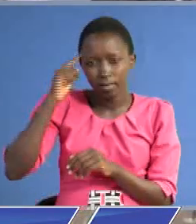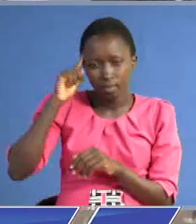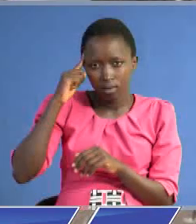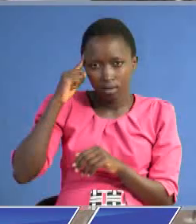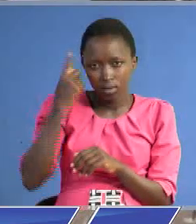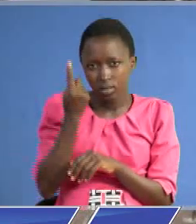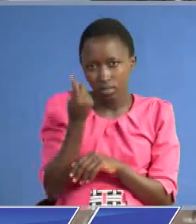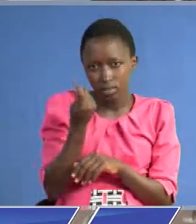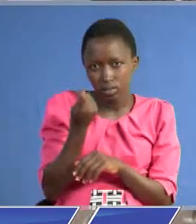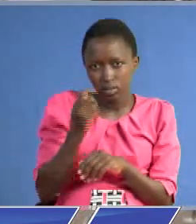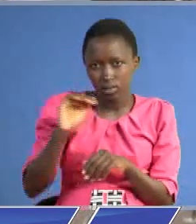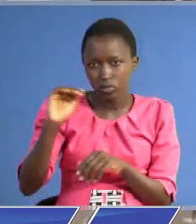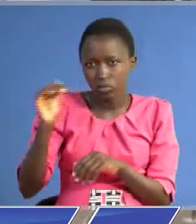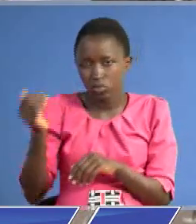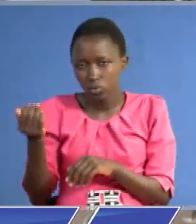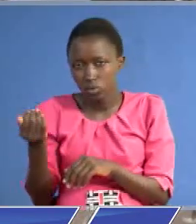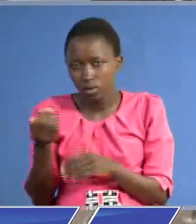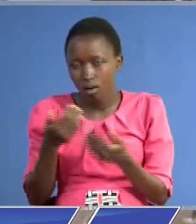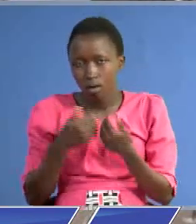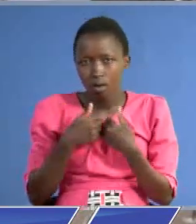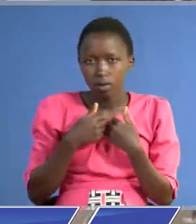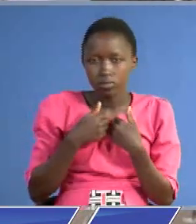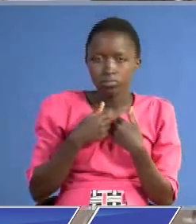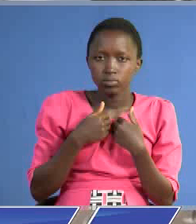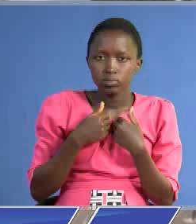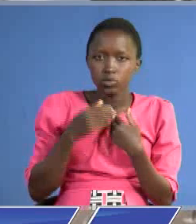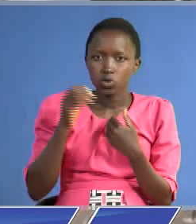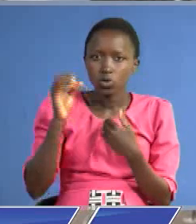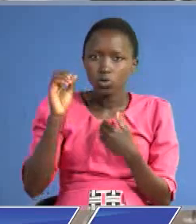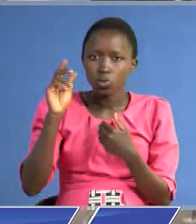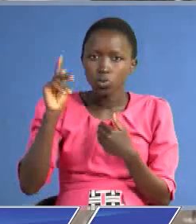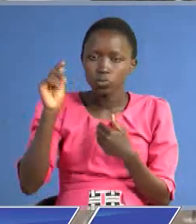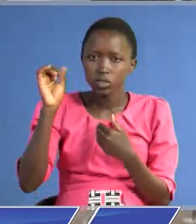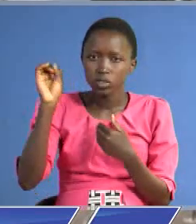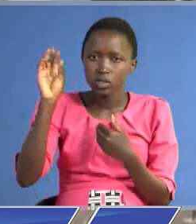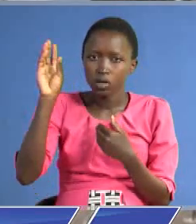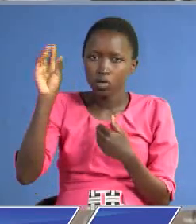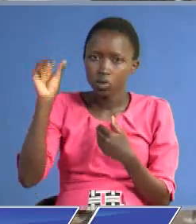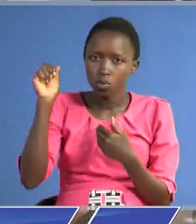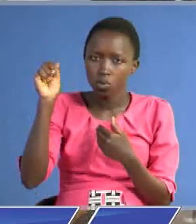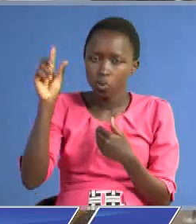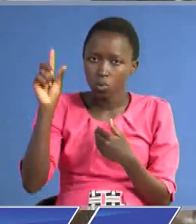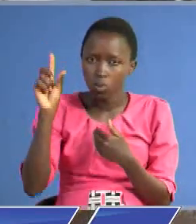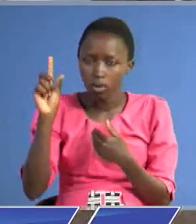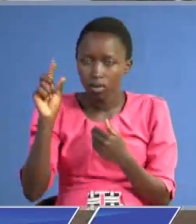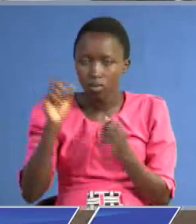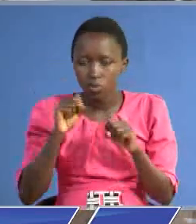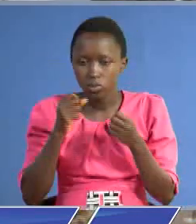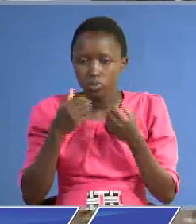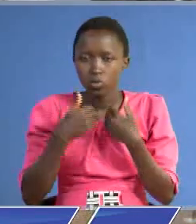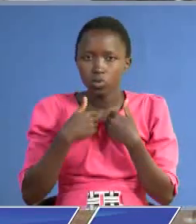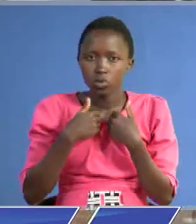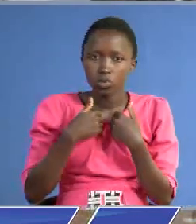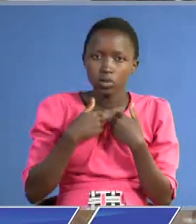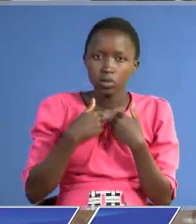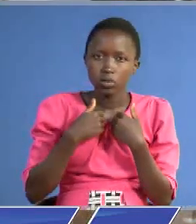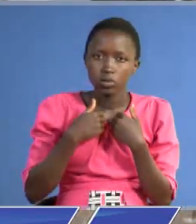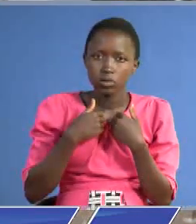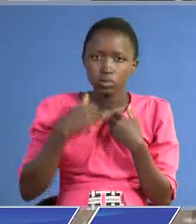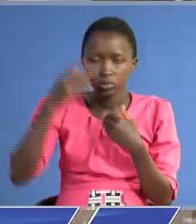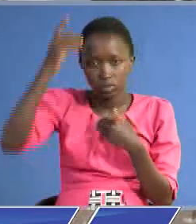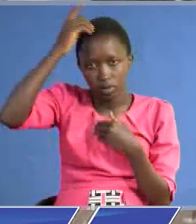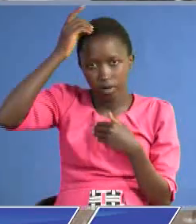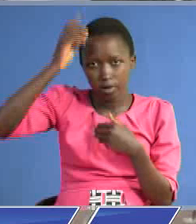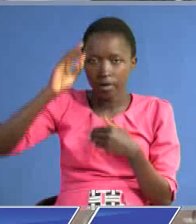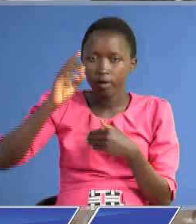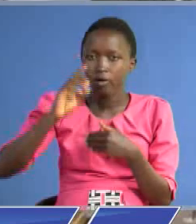a small town like Sutherland, where we have had optical telescope, we have been able to turn that rural